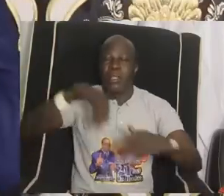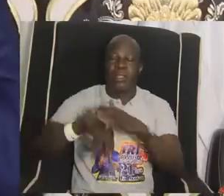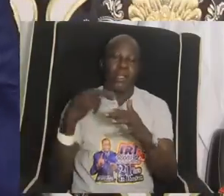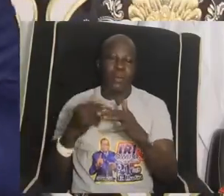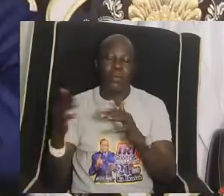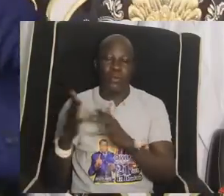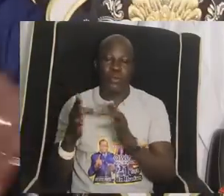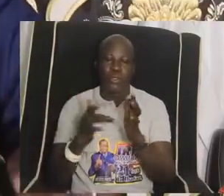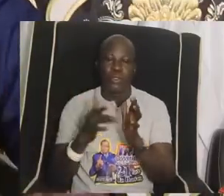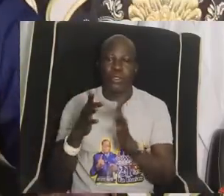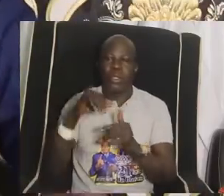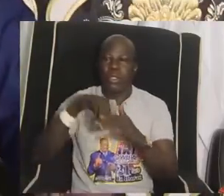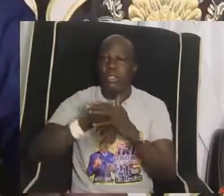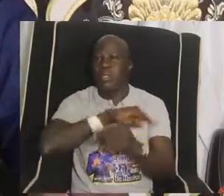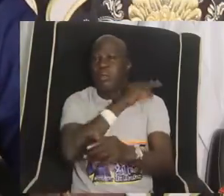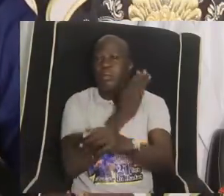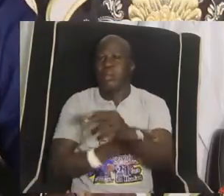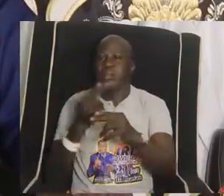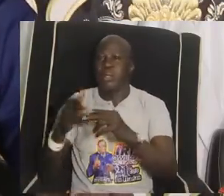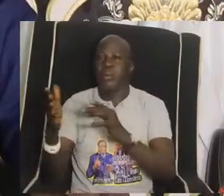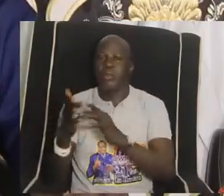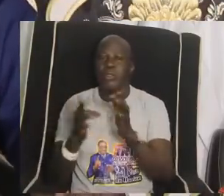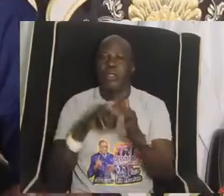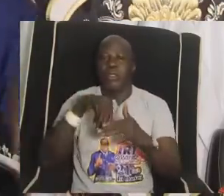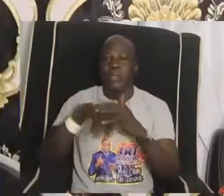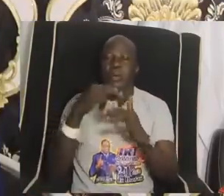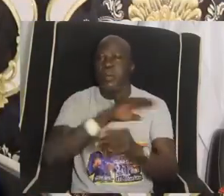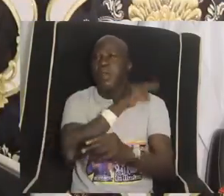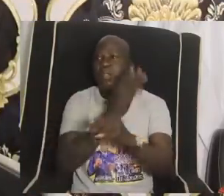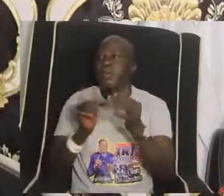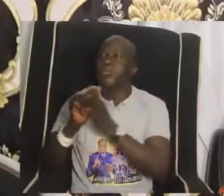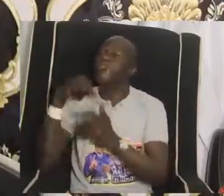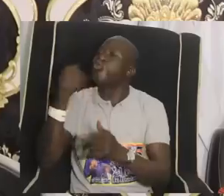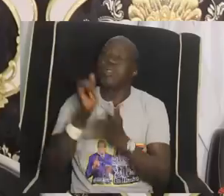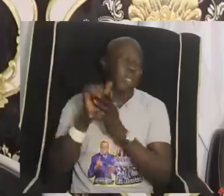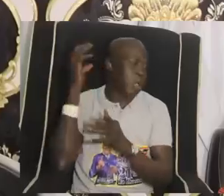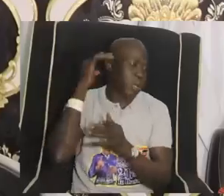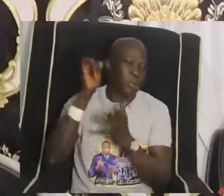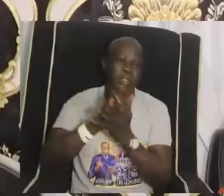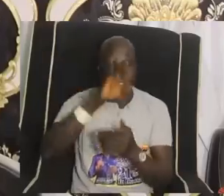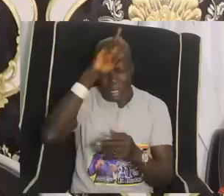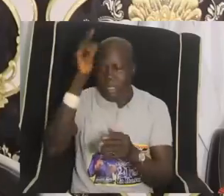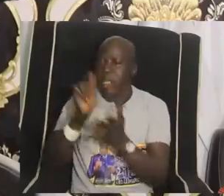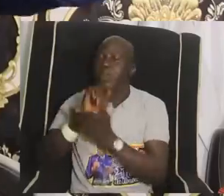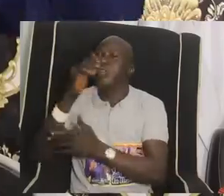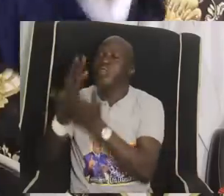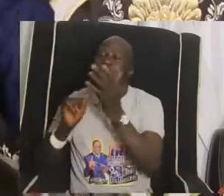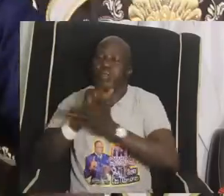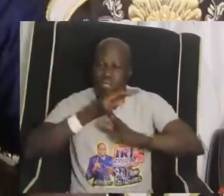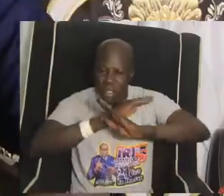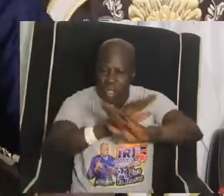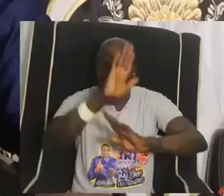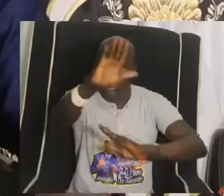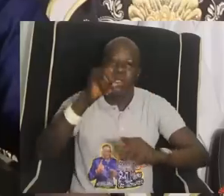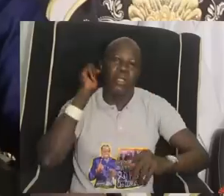ìjàdá. Lọ bí náà kà lọ́wọ́ sọ́bẹ̀ ìjàdá rò rárò sẹ́yìnà. Wọ́n ní gbẹ́mí sá. Who is hearing me, sir? Àṣẹ tó ń di èrí tiẹ̀ lọ́wọ́. The first is delaying